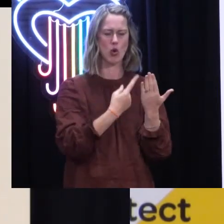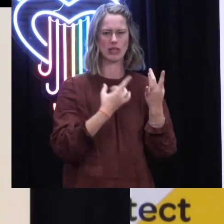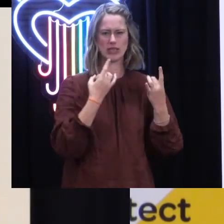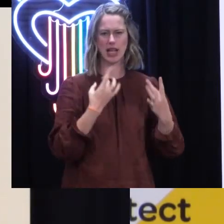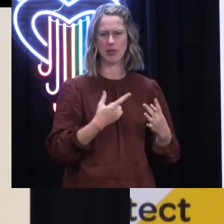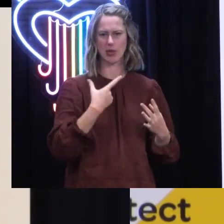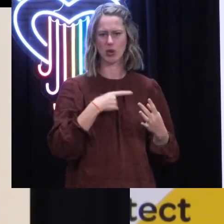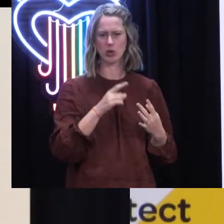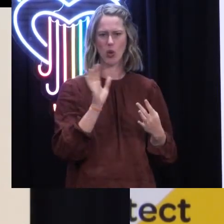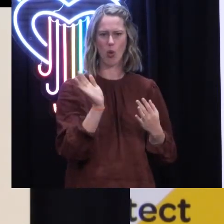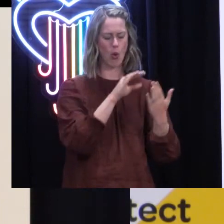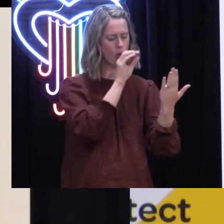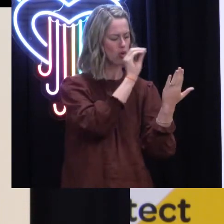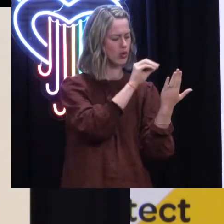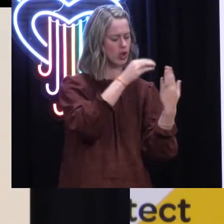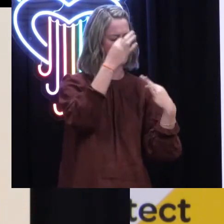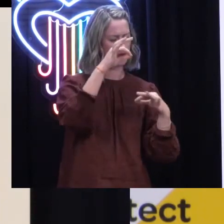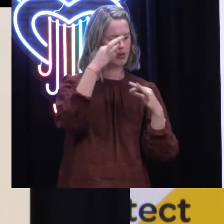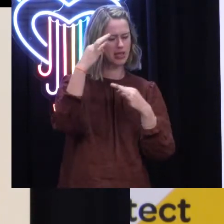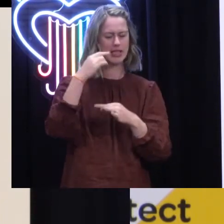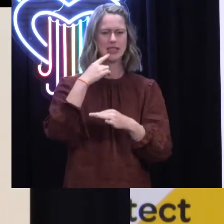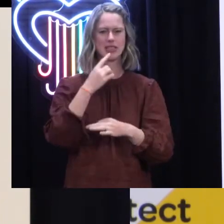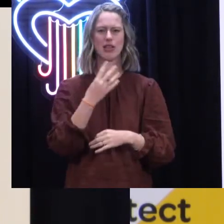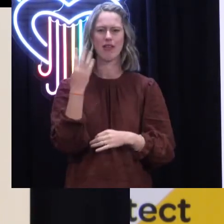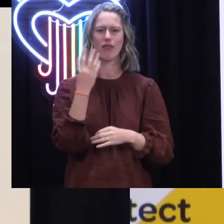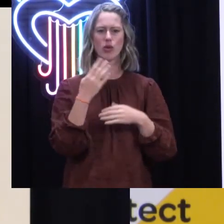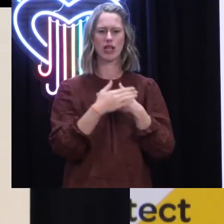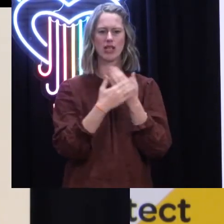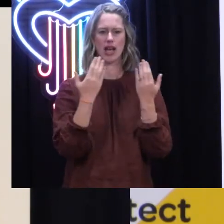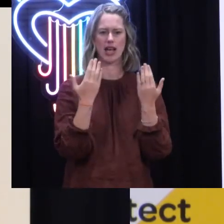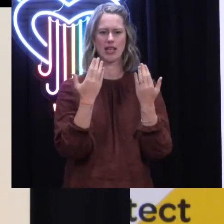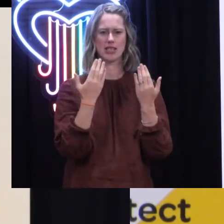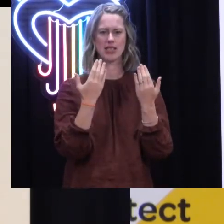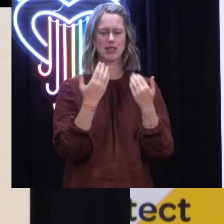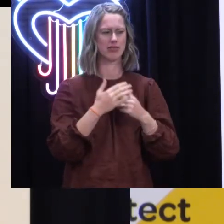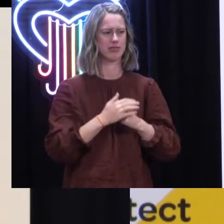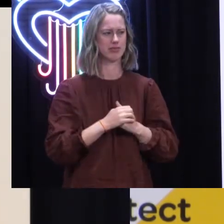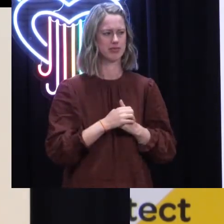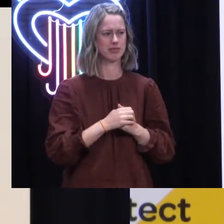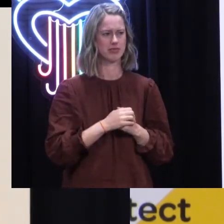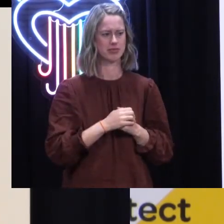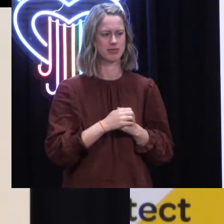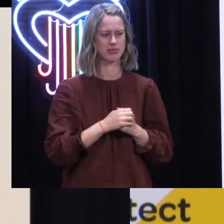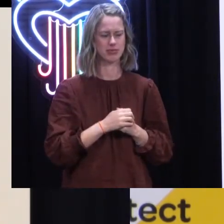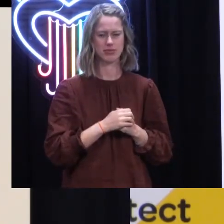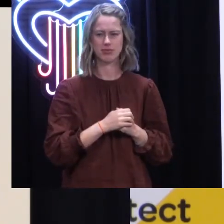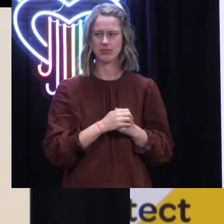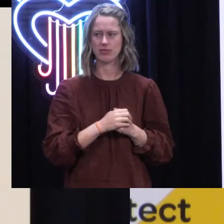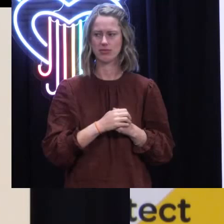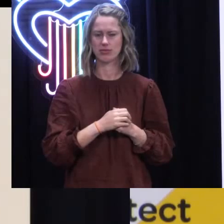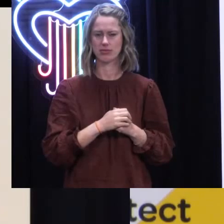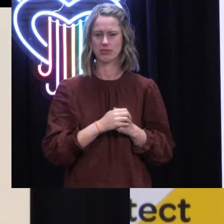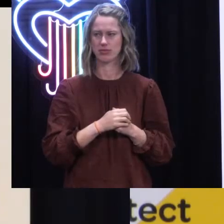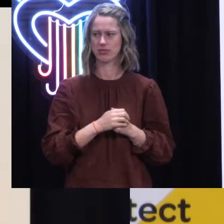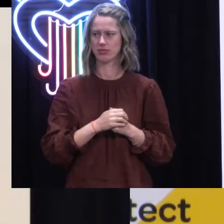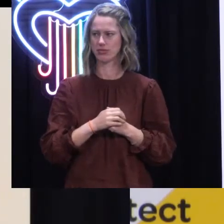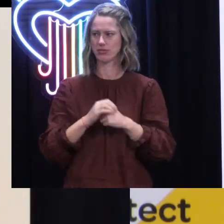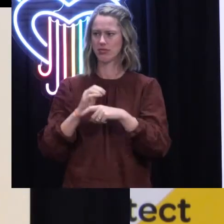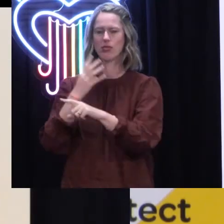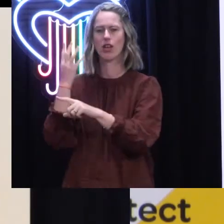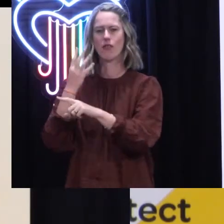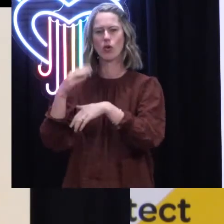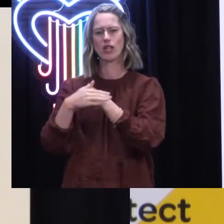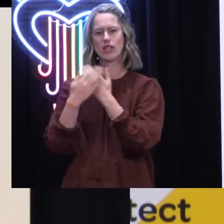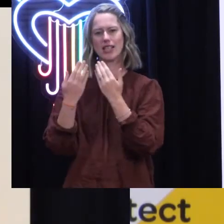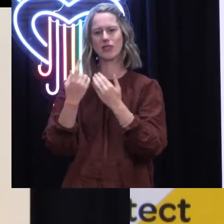all of the documentation says 14 days dating back to this time last year, and 14 days for